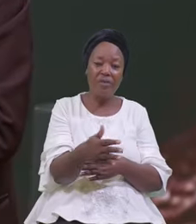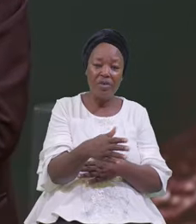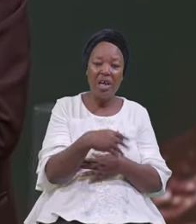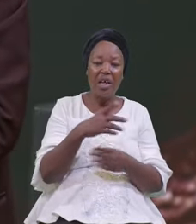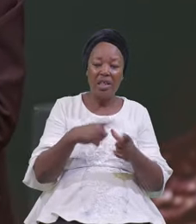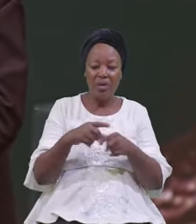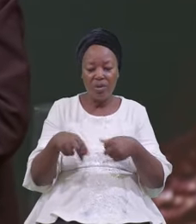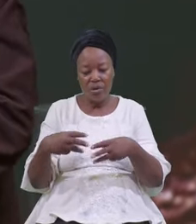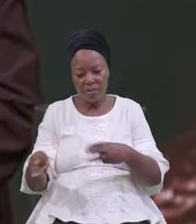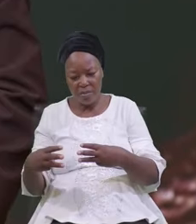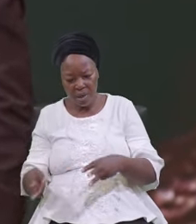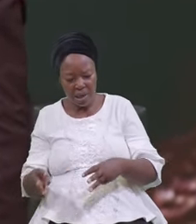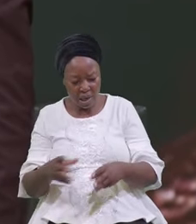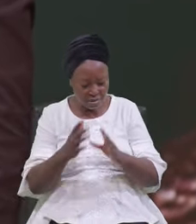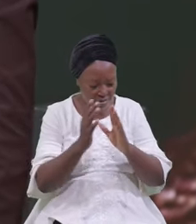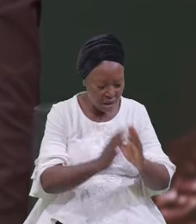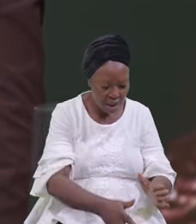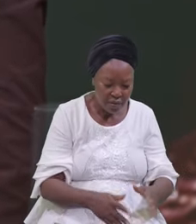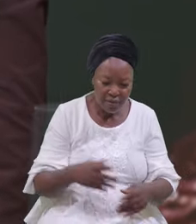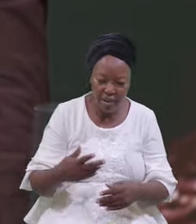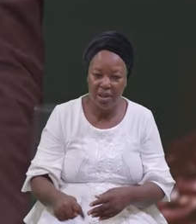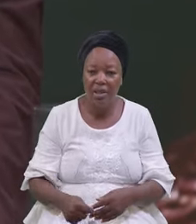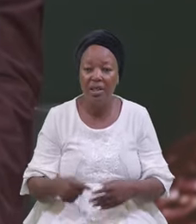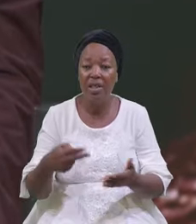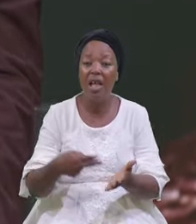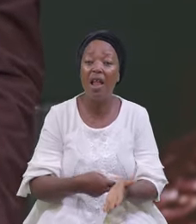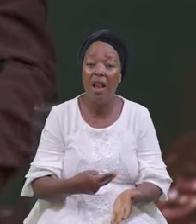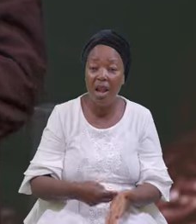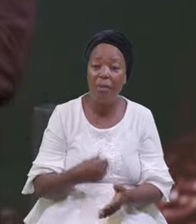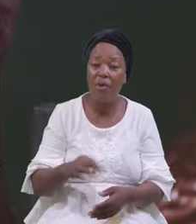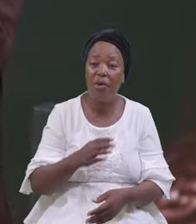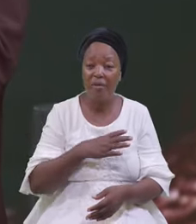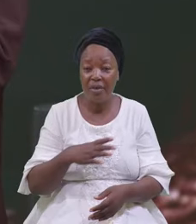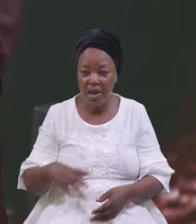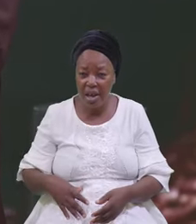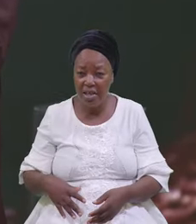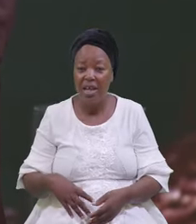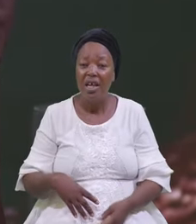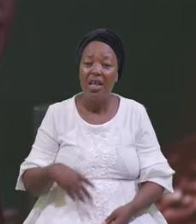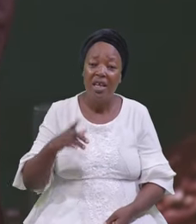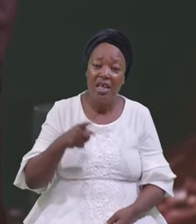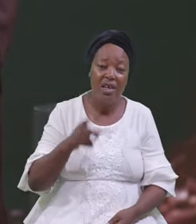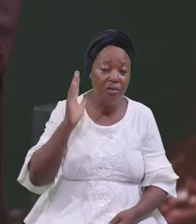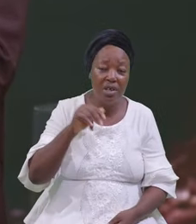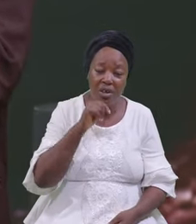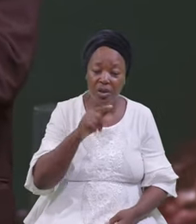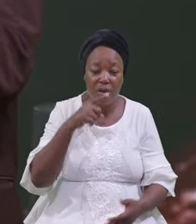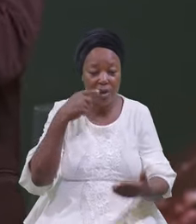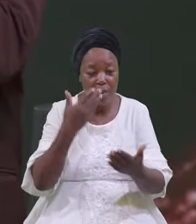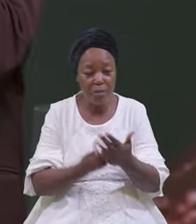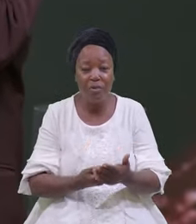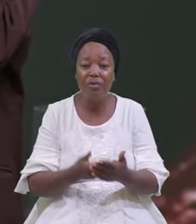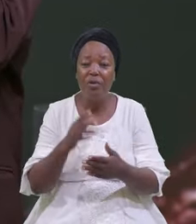the market and abandoning the lambs of Christ, he would not have proved what he